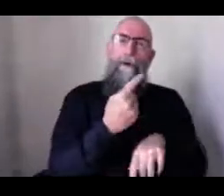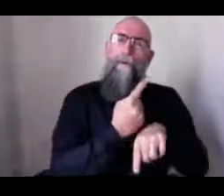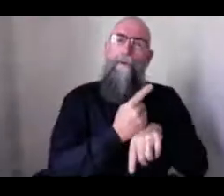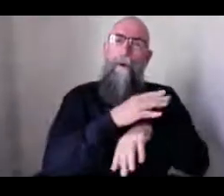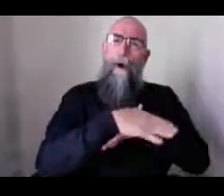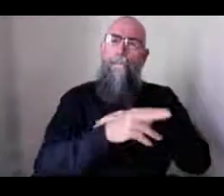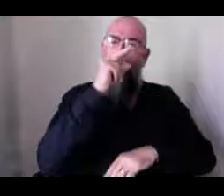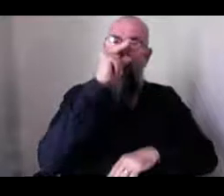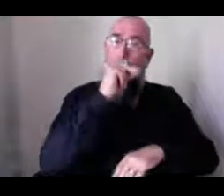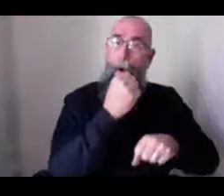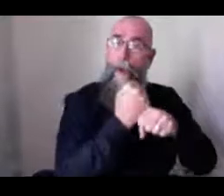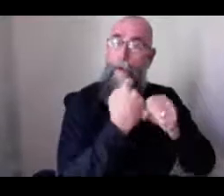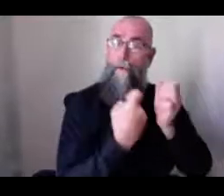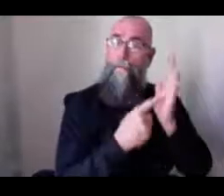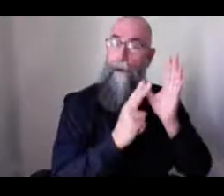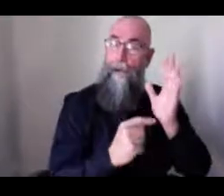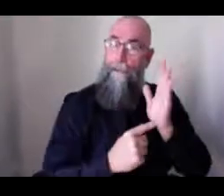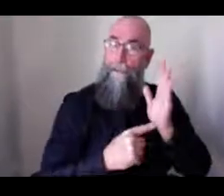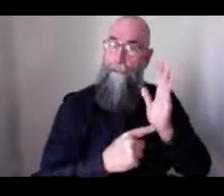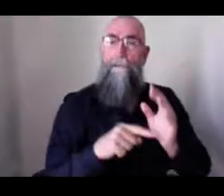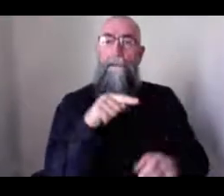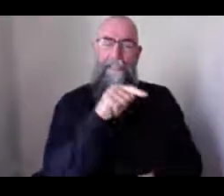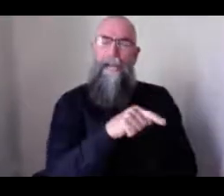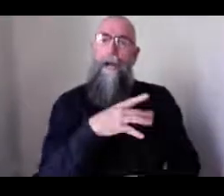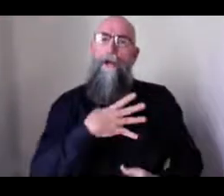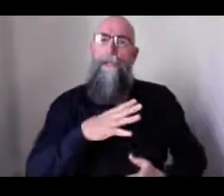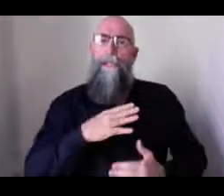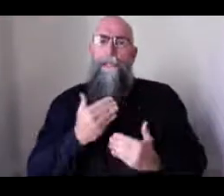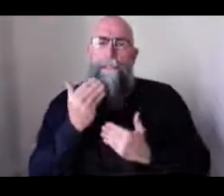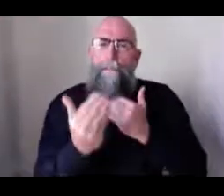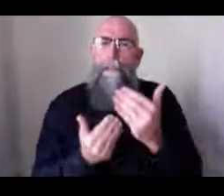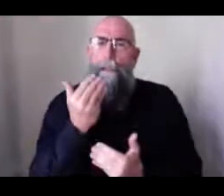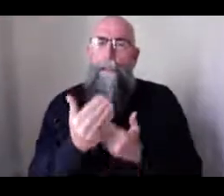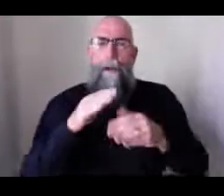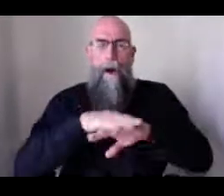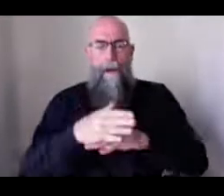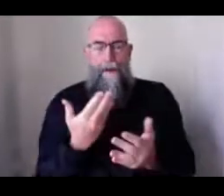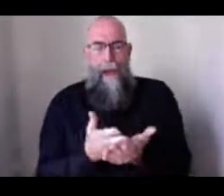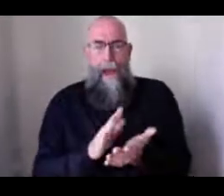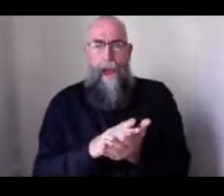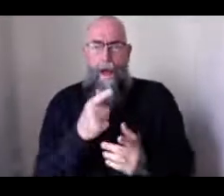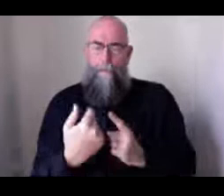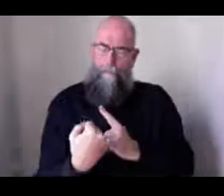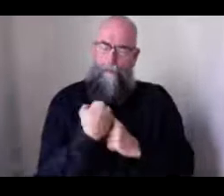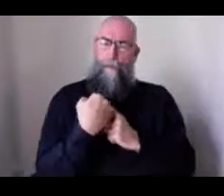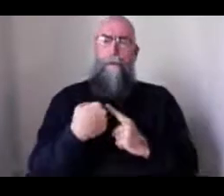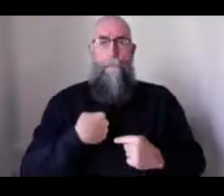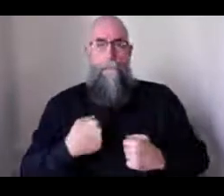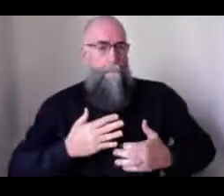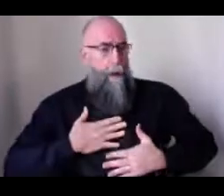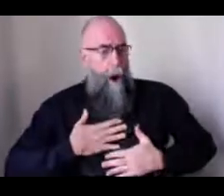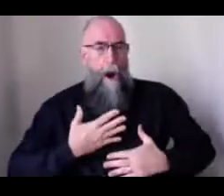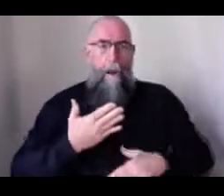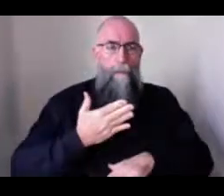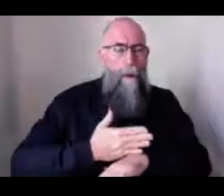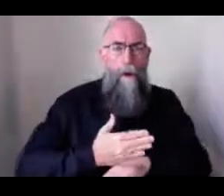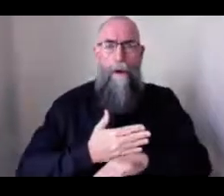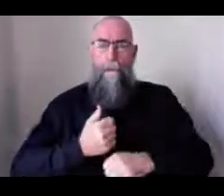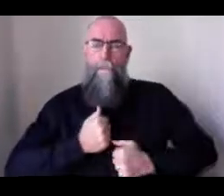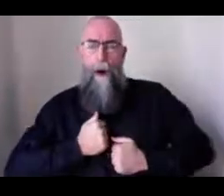you have to demonstrate in the impact section, you have to demonstrate how the project impacts on your career and practice and why the timeliness of the project